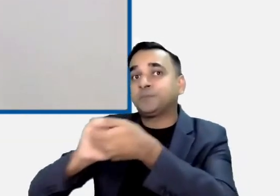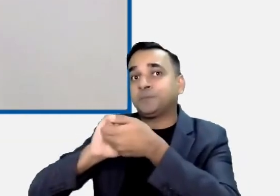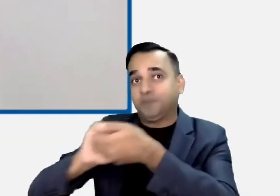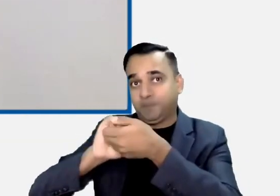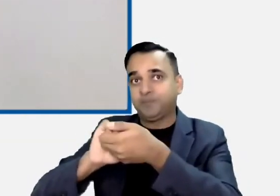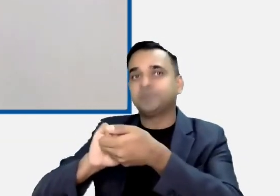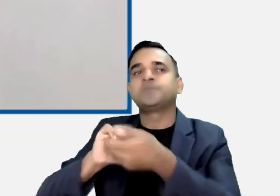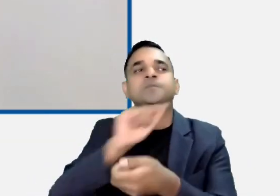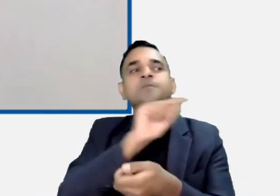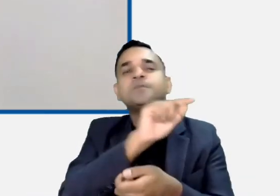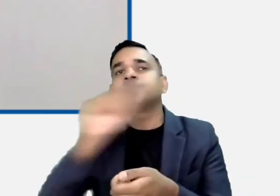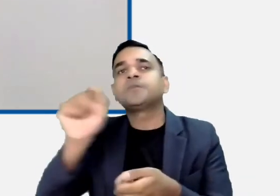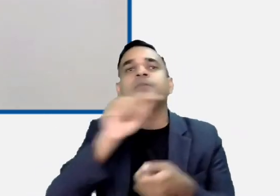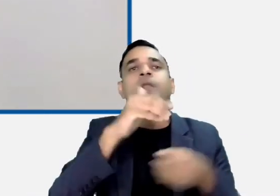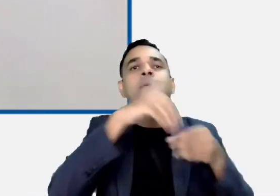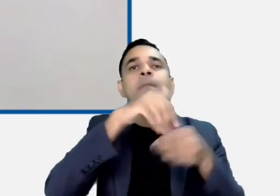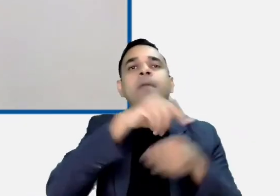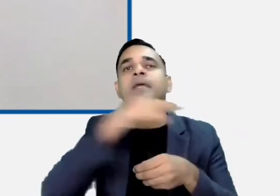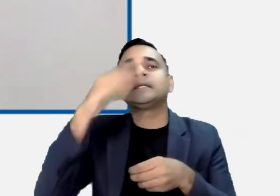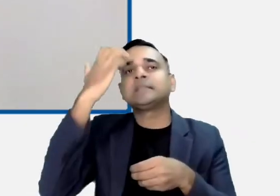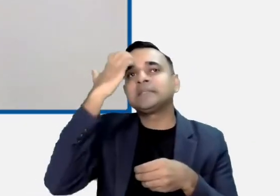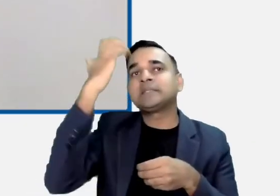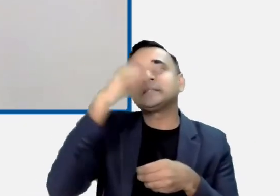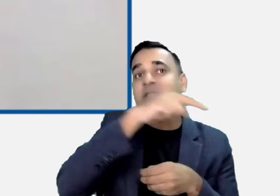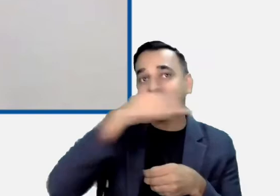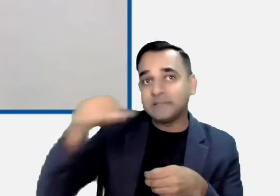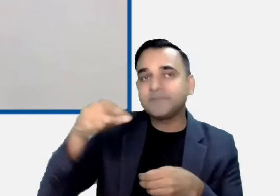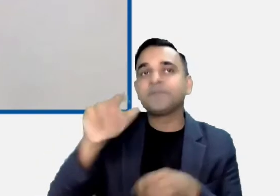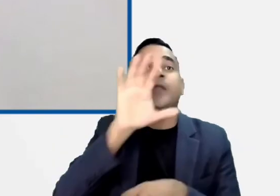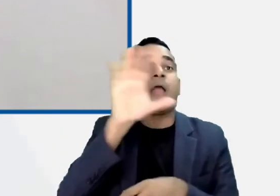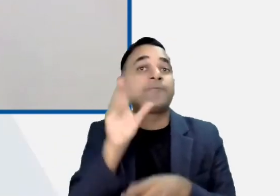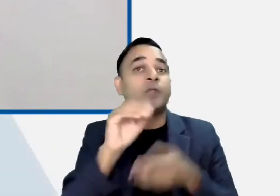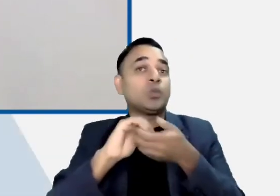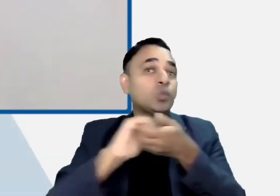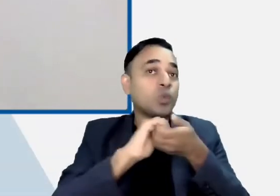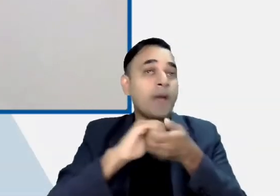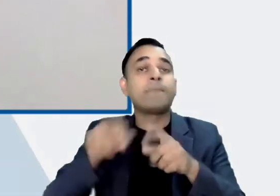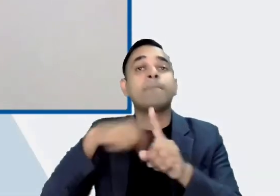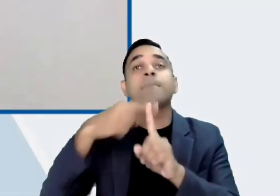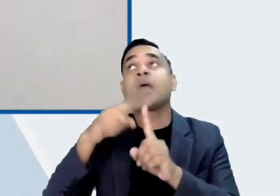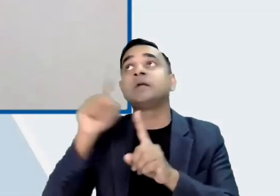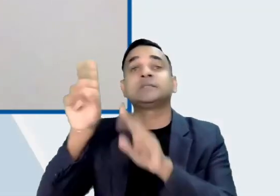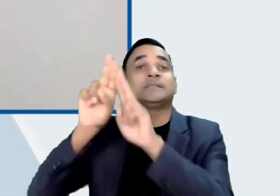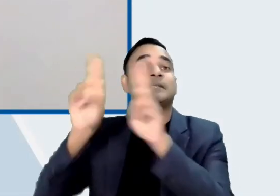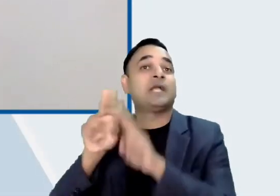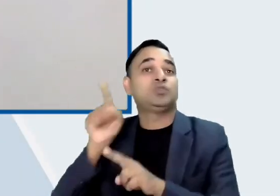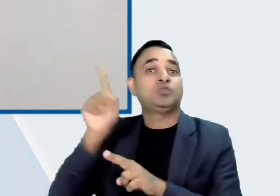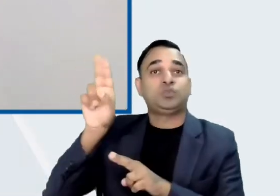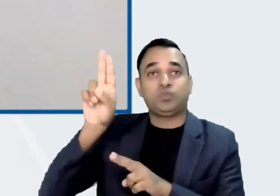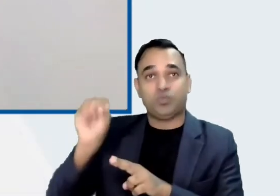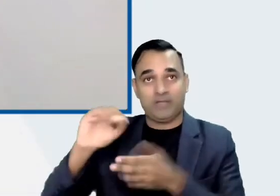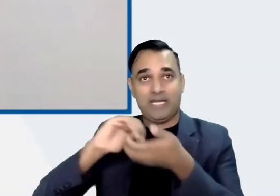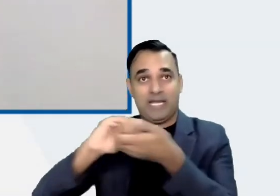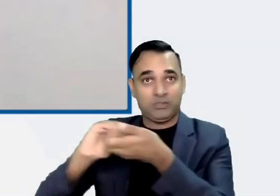point, to have an all inclusive support to the implementation of disaster risk reduction activities on the